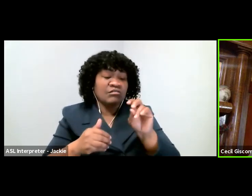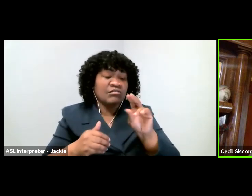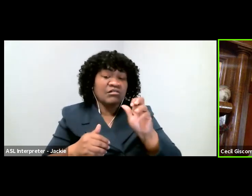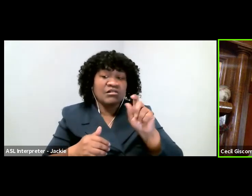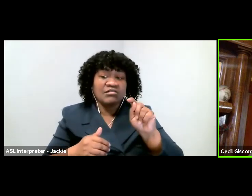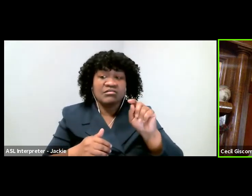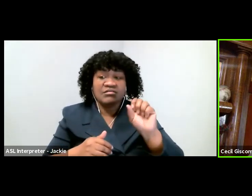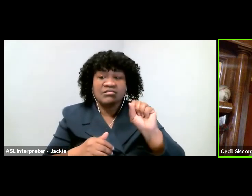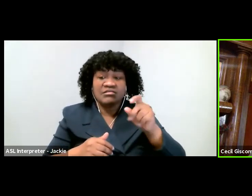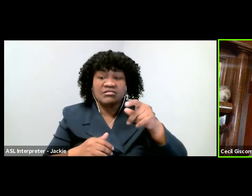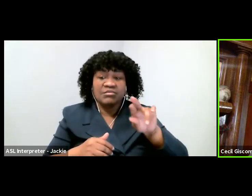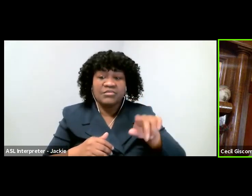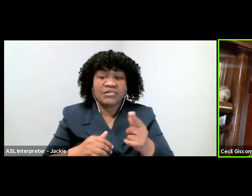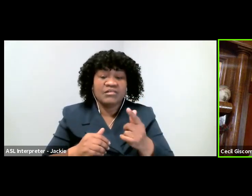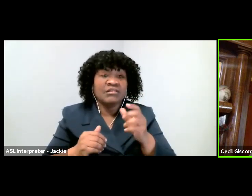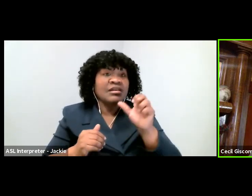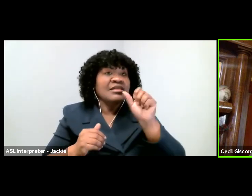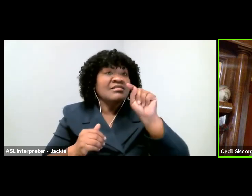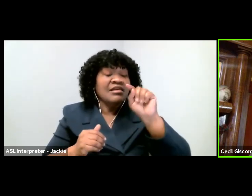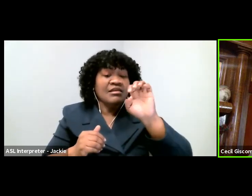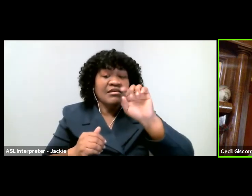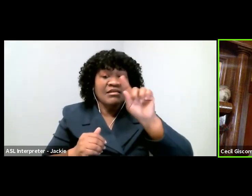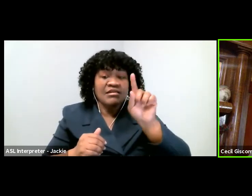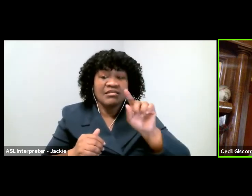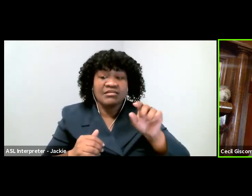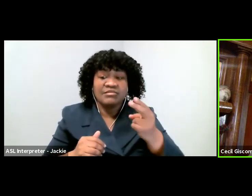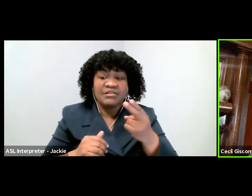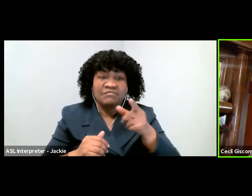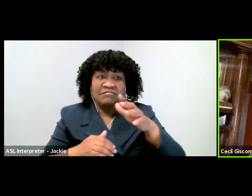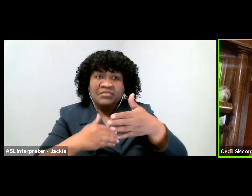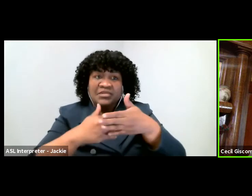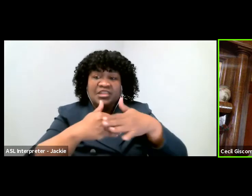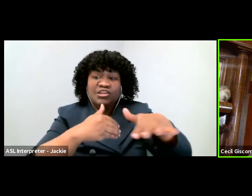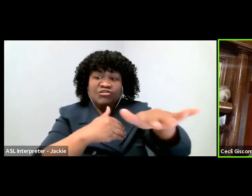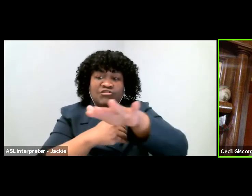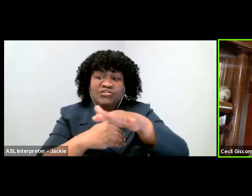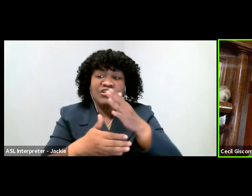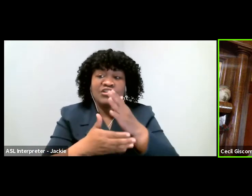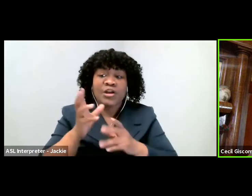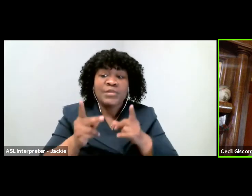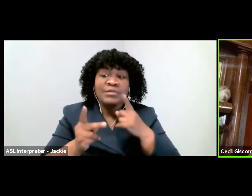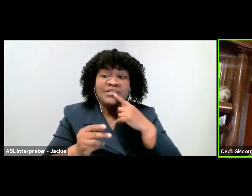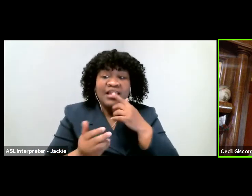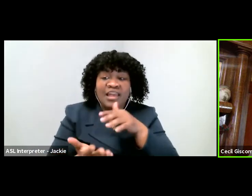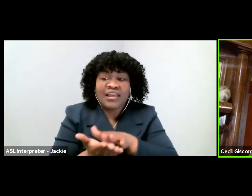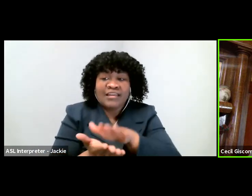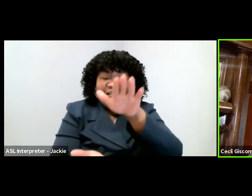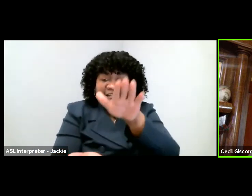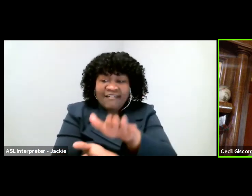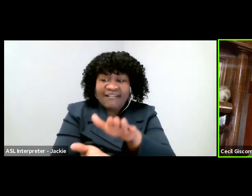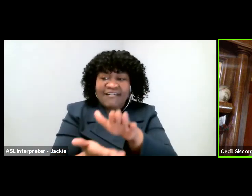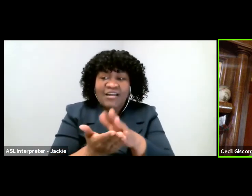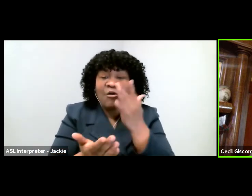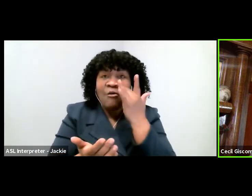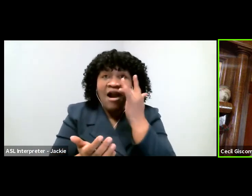In St. Elizabeth, down by Treasure Beach, people say the crocodiles bark to lure dogs to their